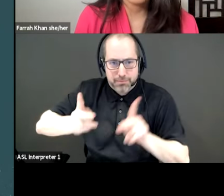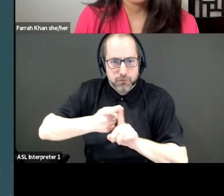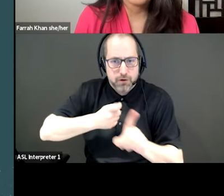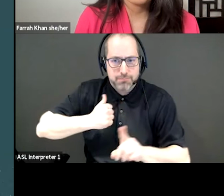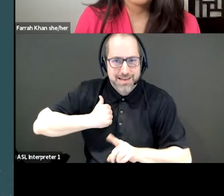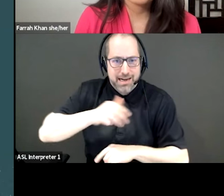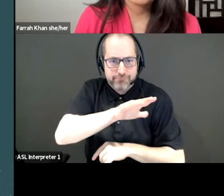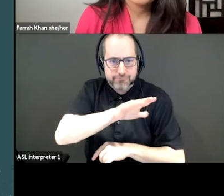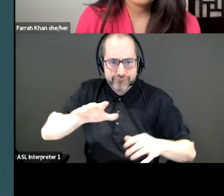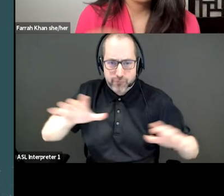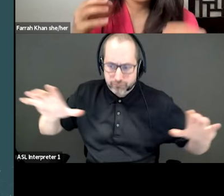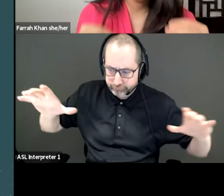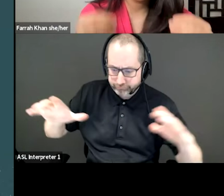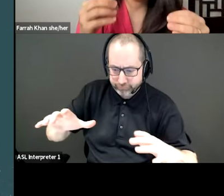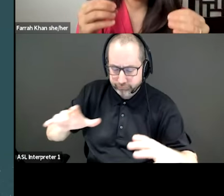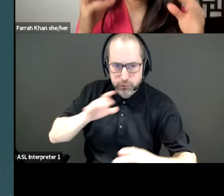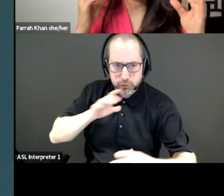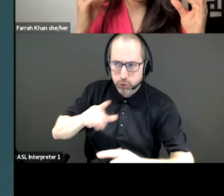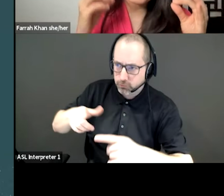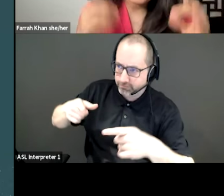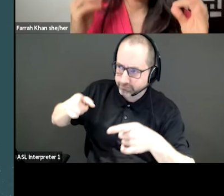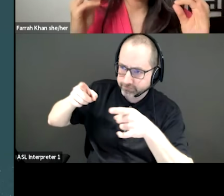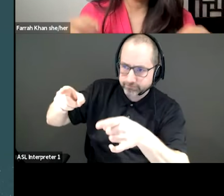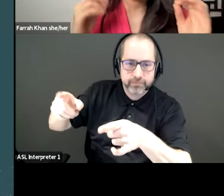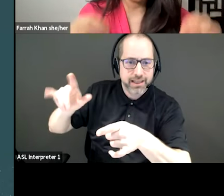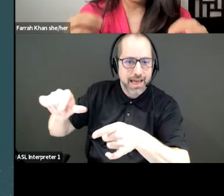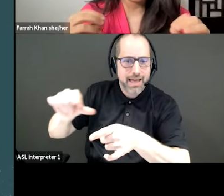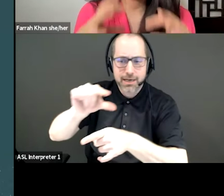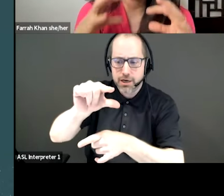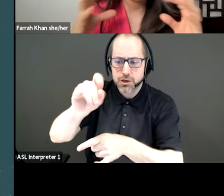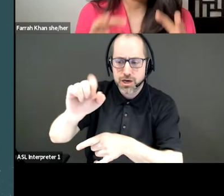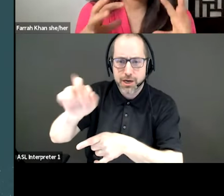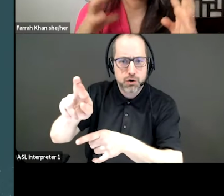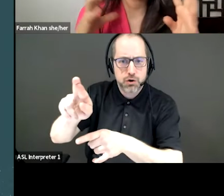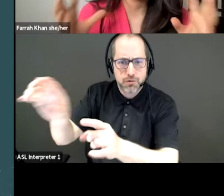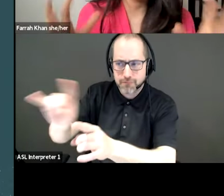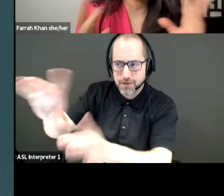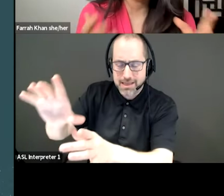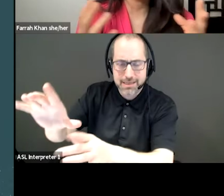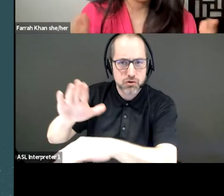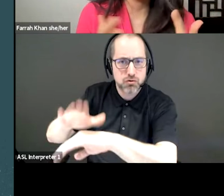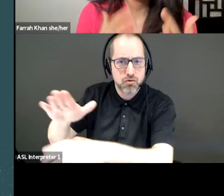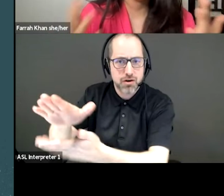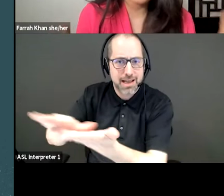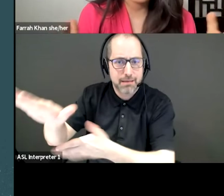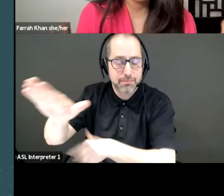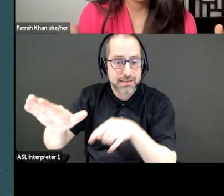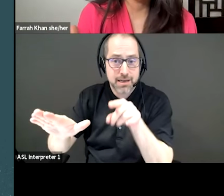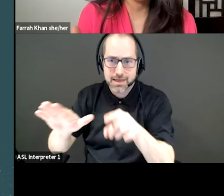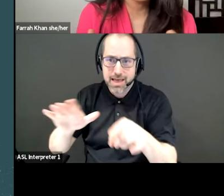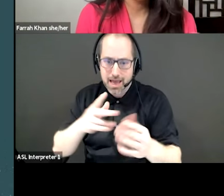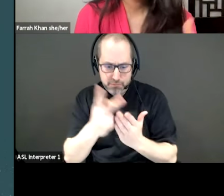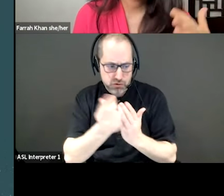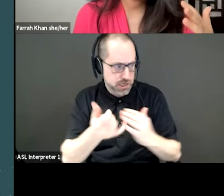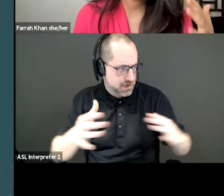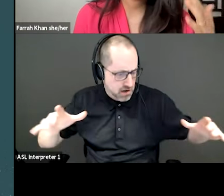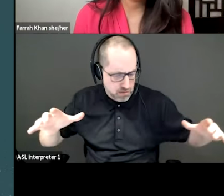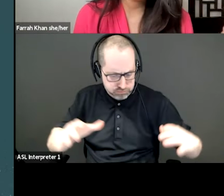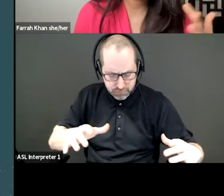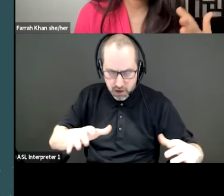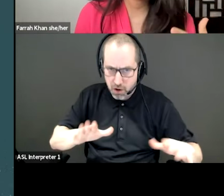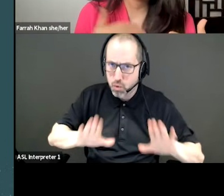gender-based violence on campus. It really is a community-driven program and project that really brought together so many amazing folks,